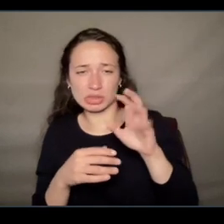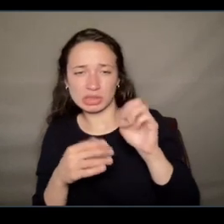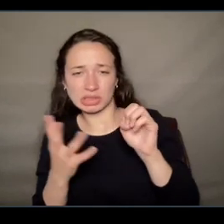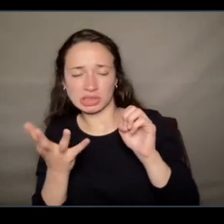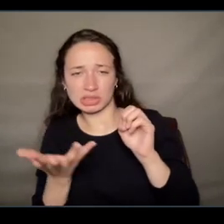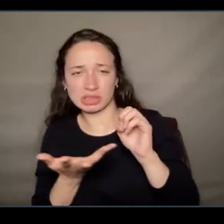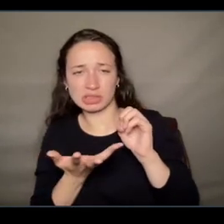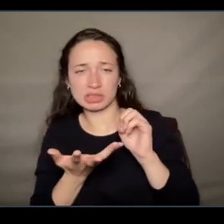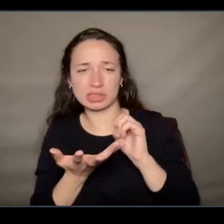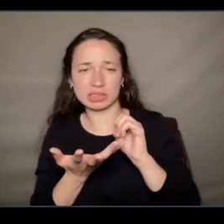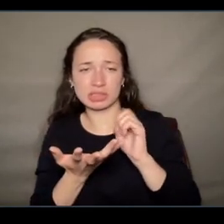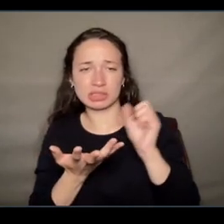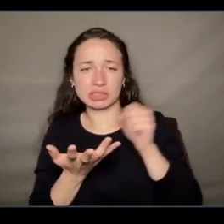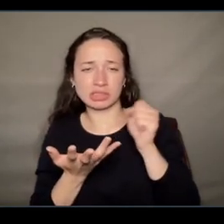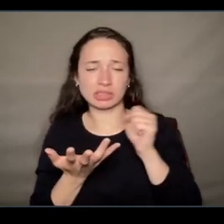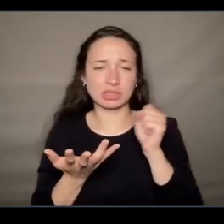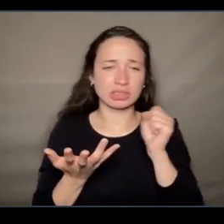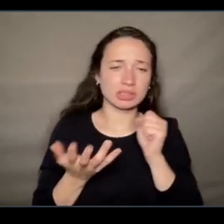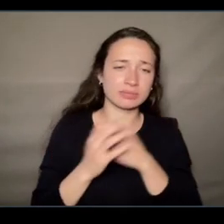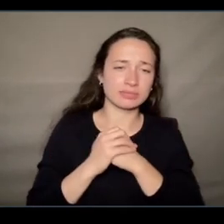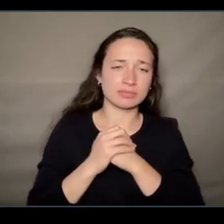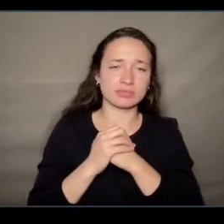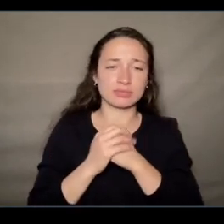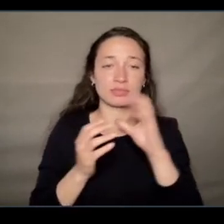Yes, I do, yes.